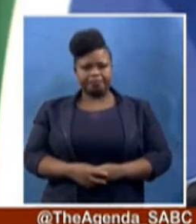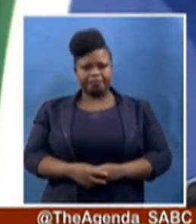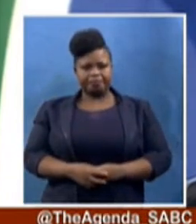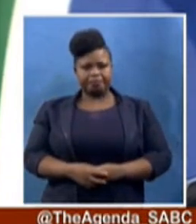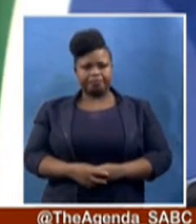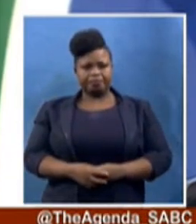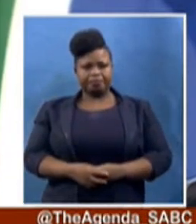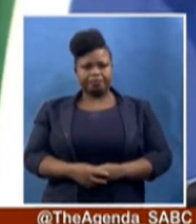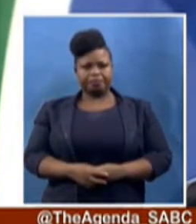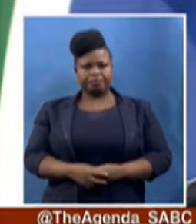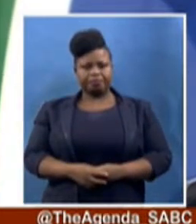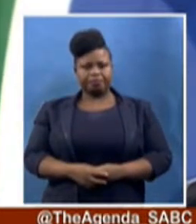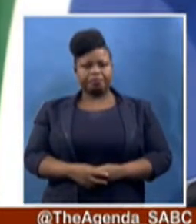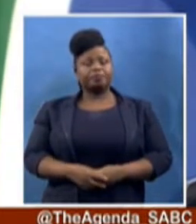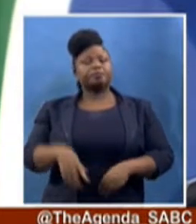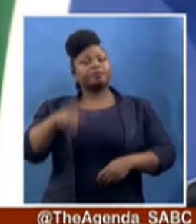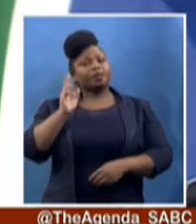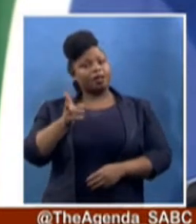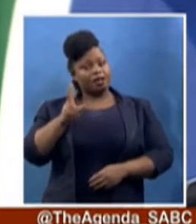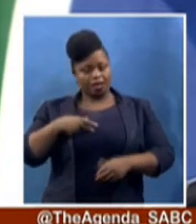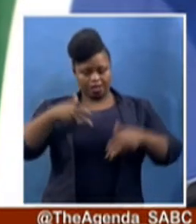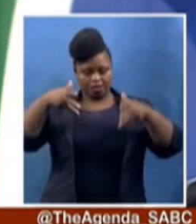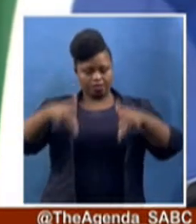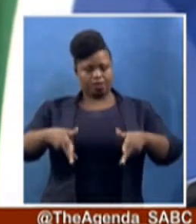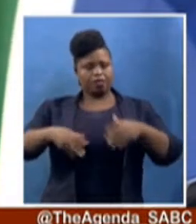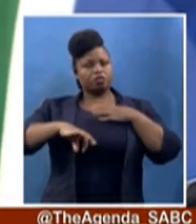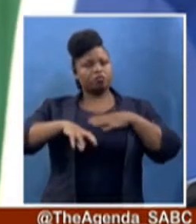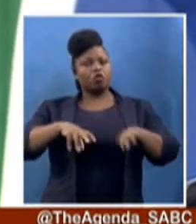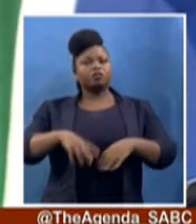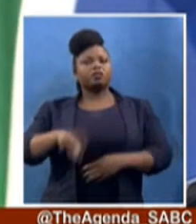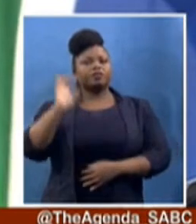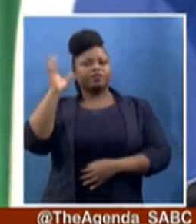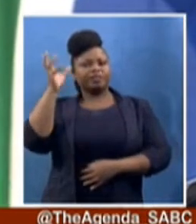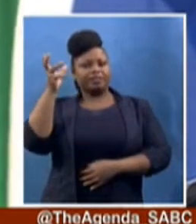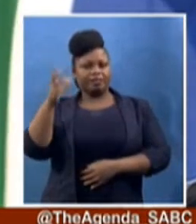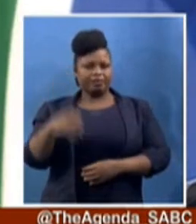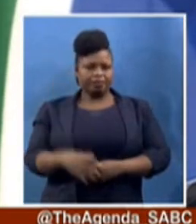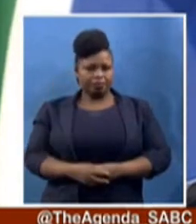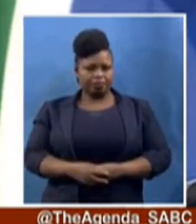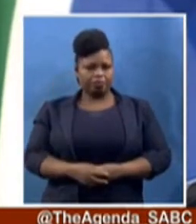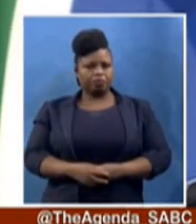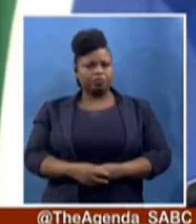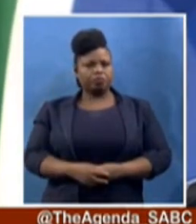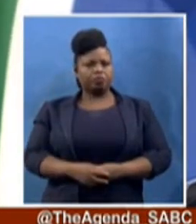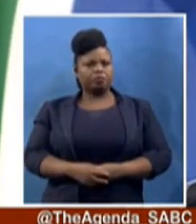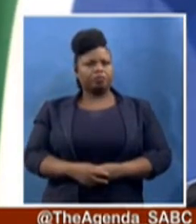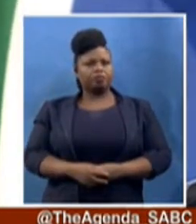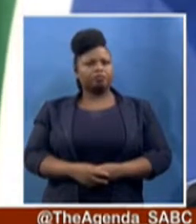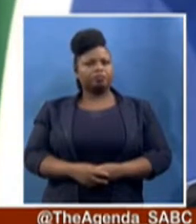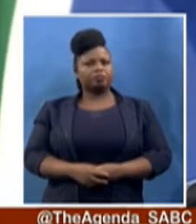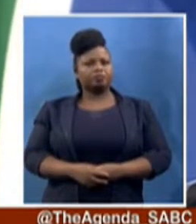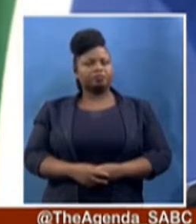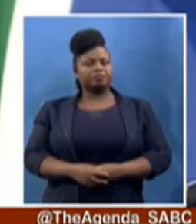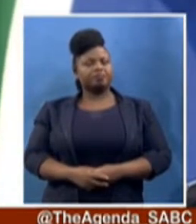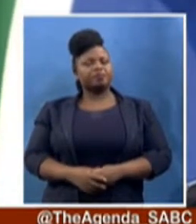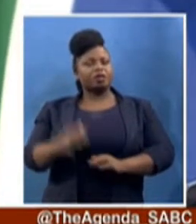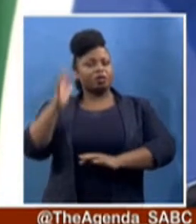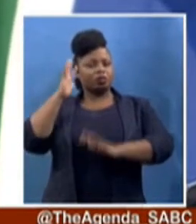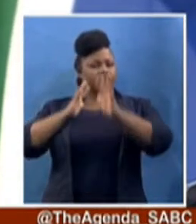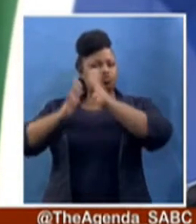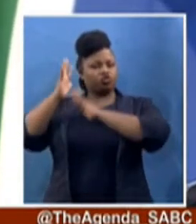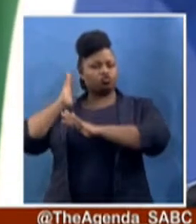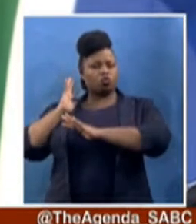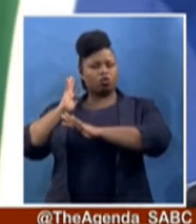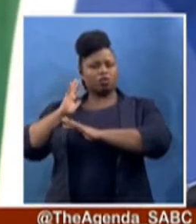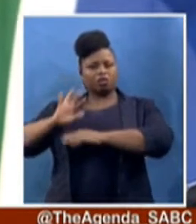State that the historic African Claims document was adopted